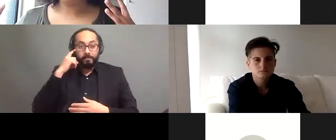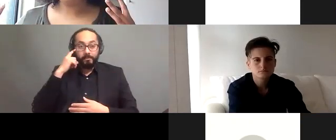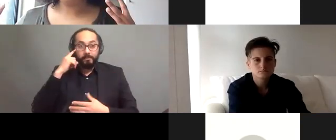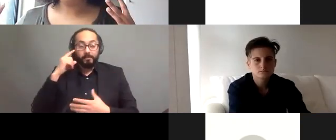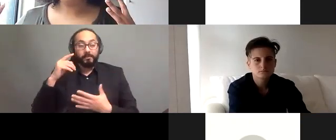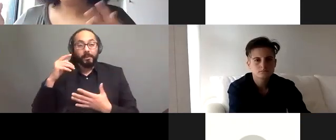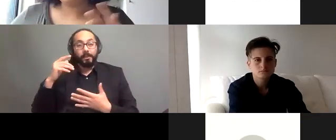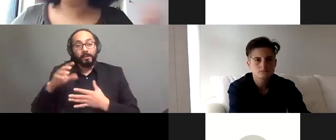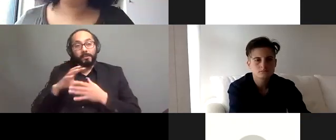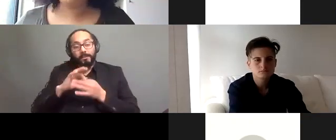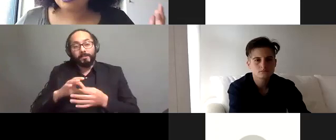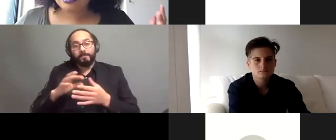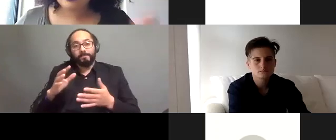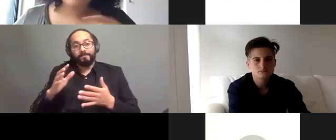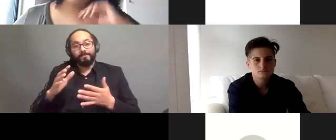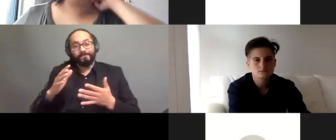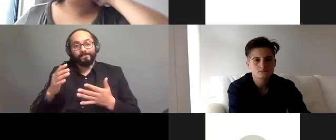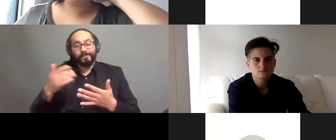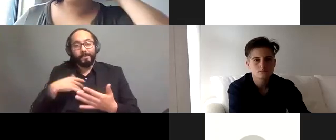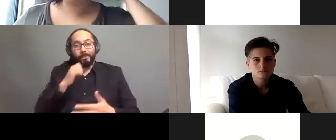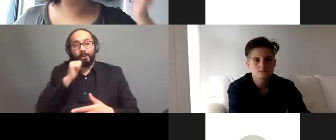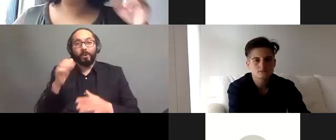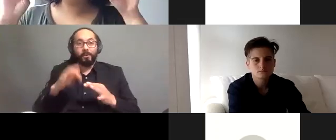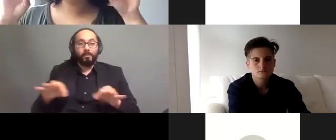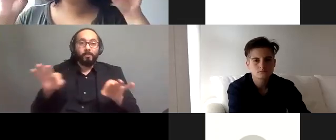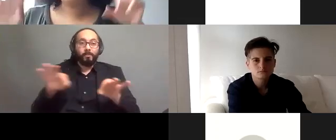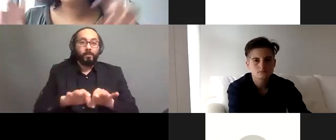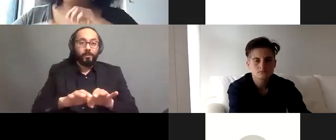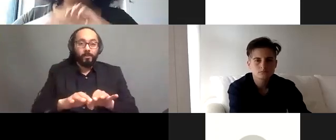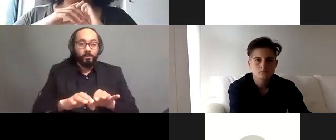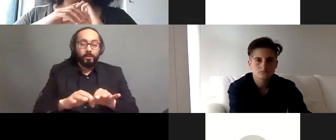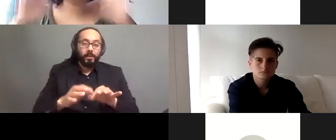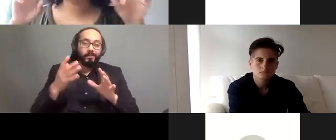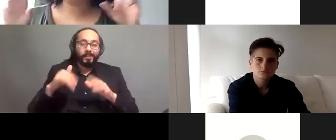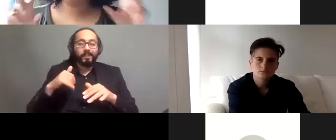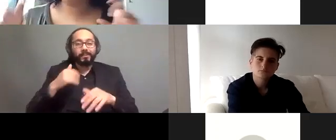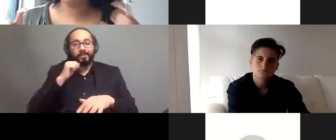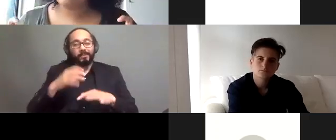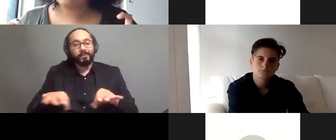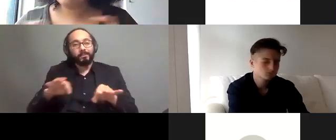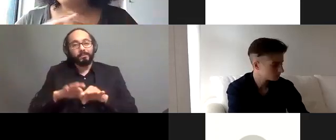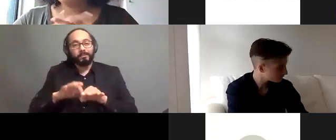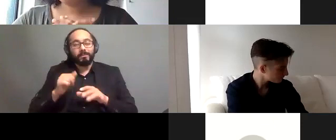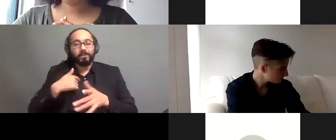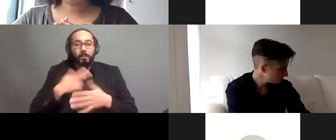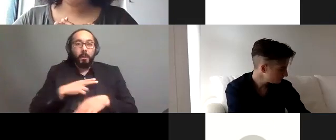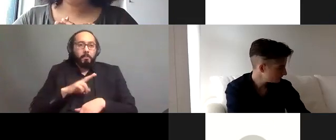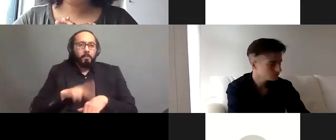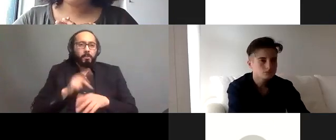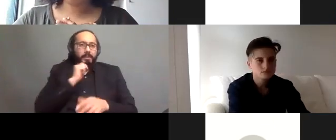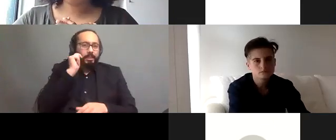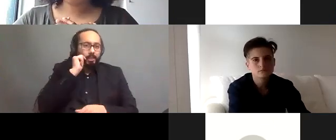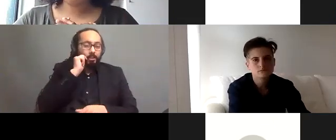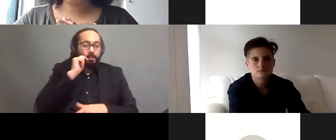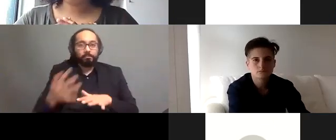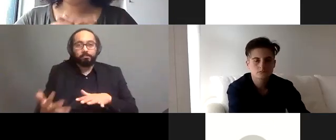being not important, of, you know, angst of just like being a regular teenager. And then now